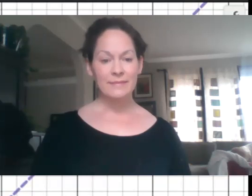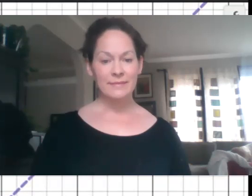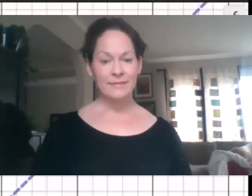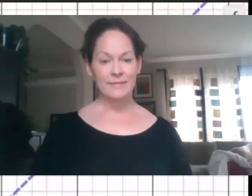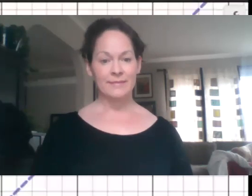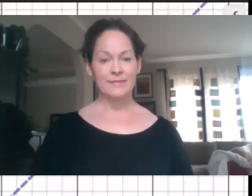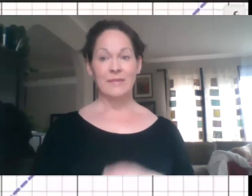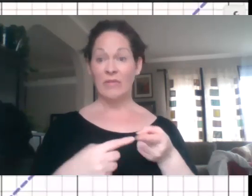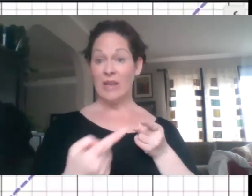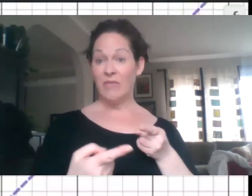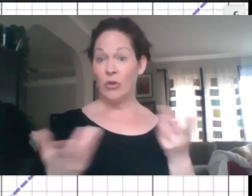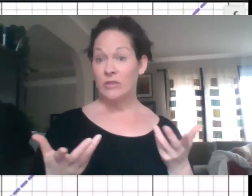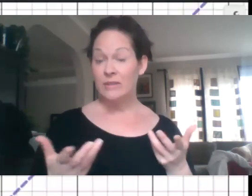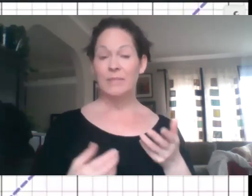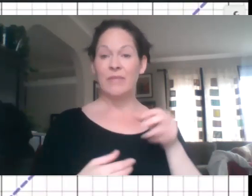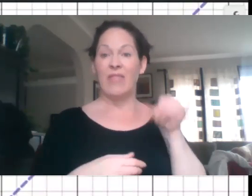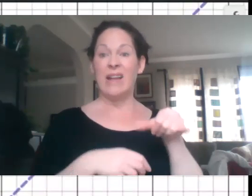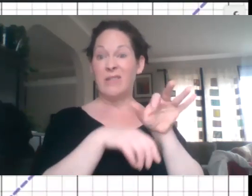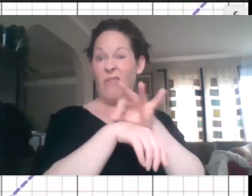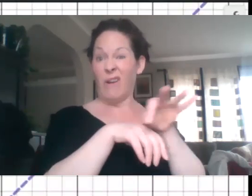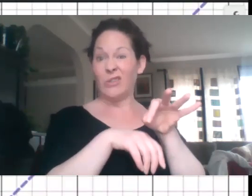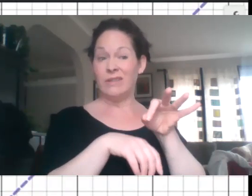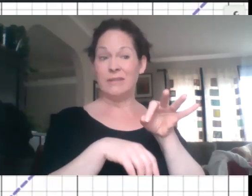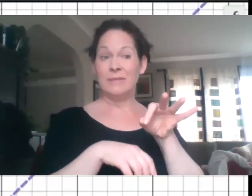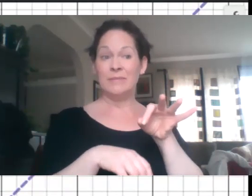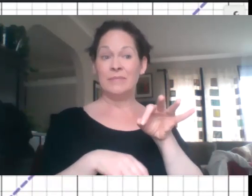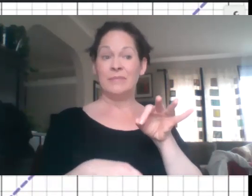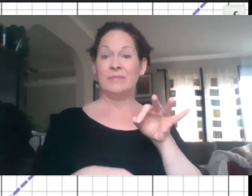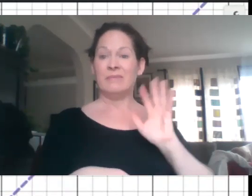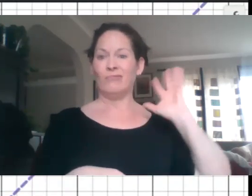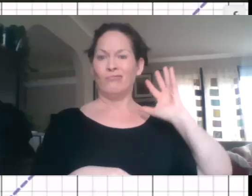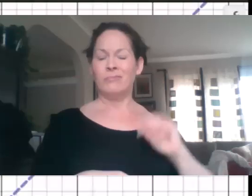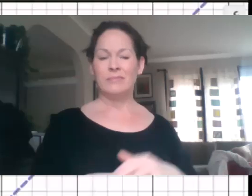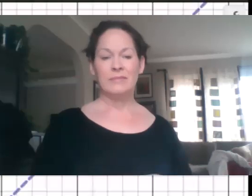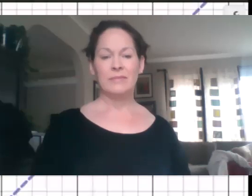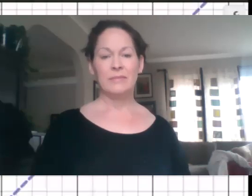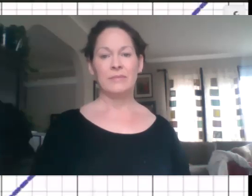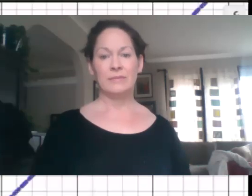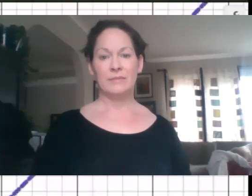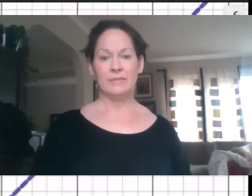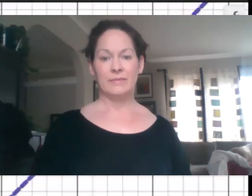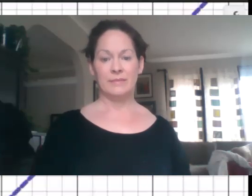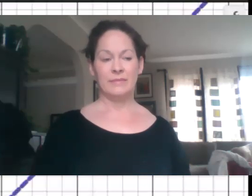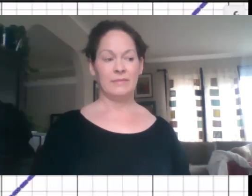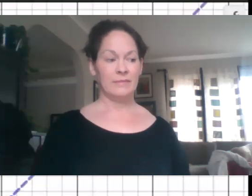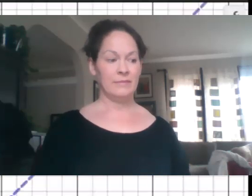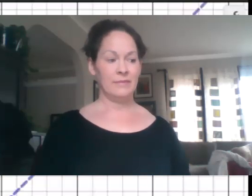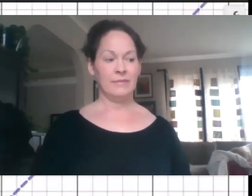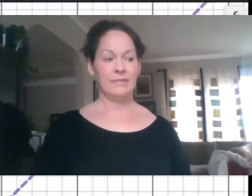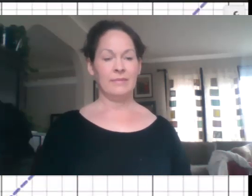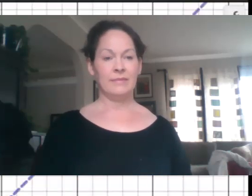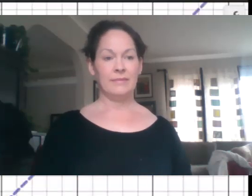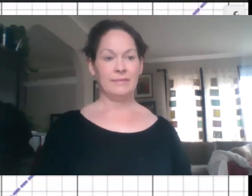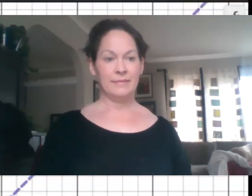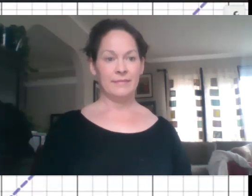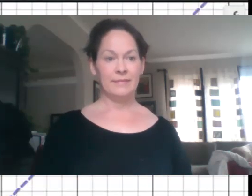And the inverse, which is the function that we drew, right? Because we studied these quadratics, it matches what we drew. And I said